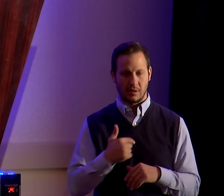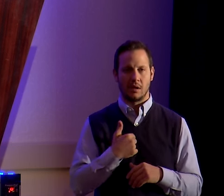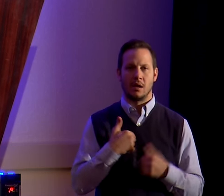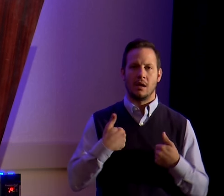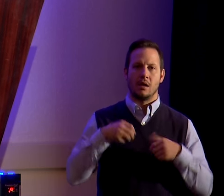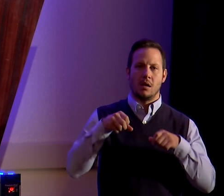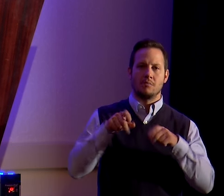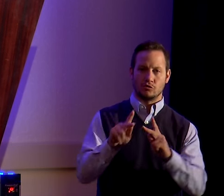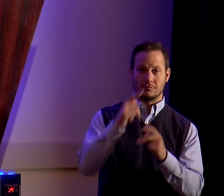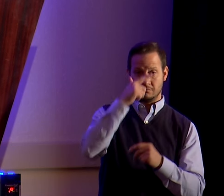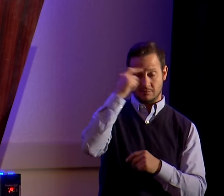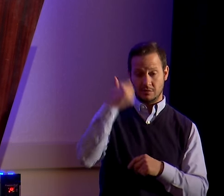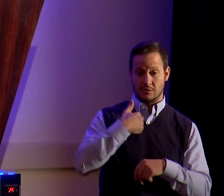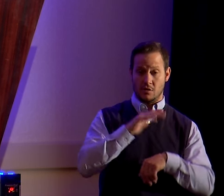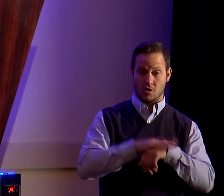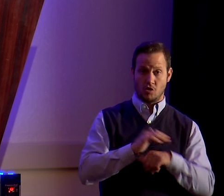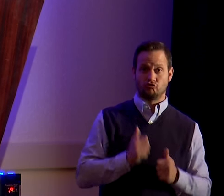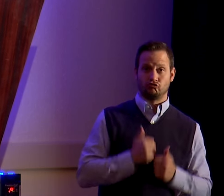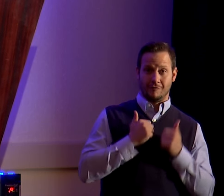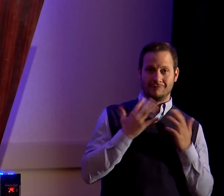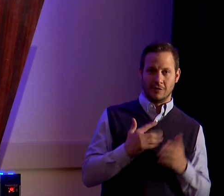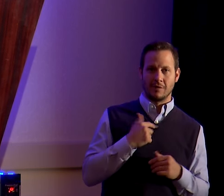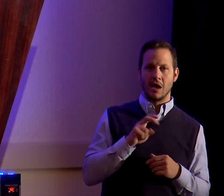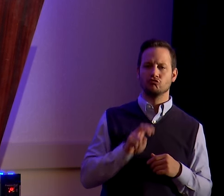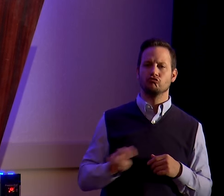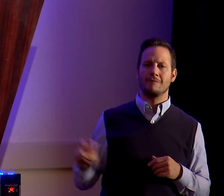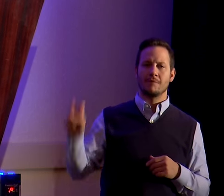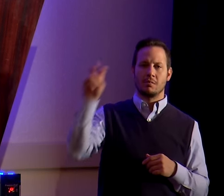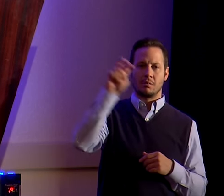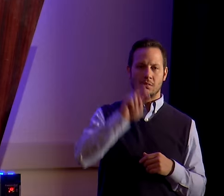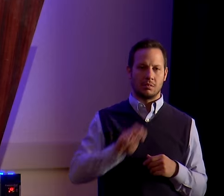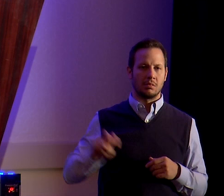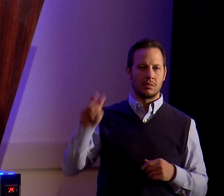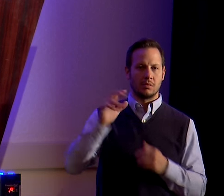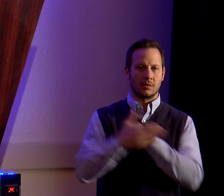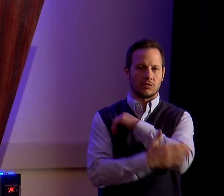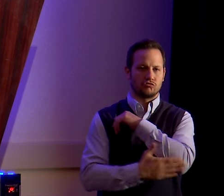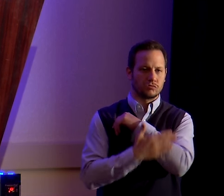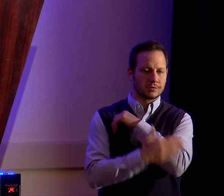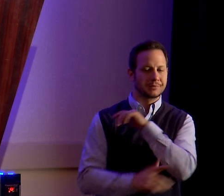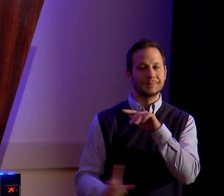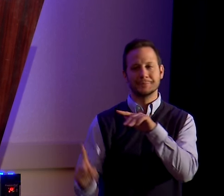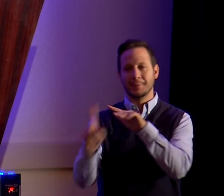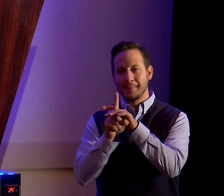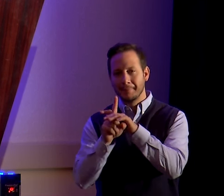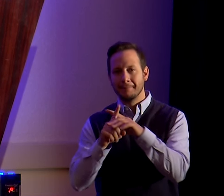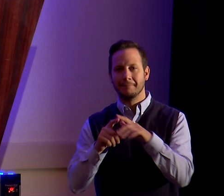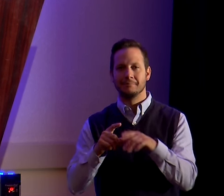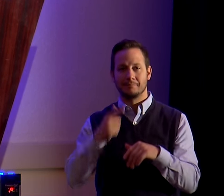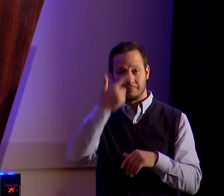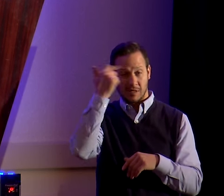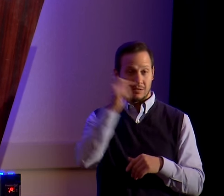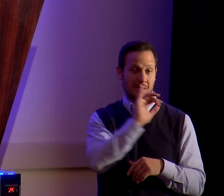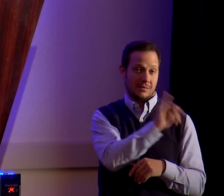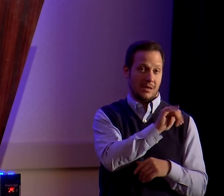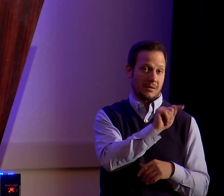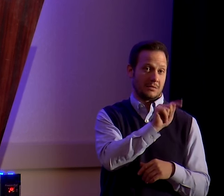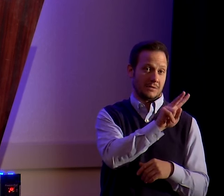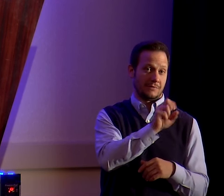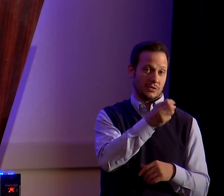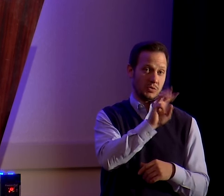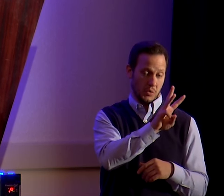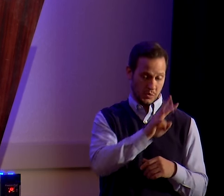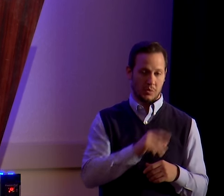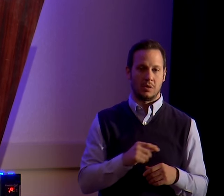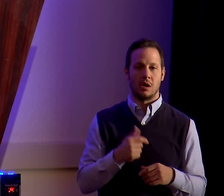opportunity, because of being on Survivor, to travel this country, to make appearances because of Survivor. I